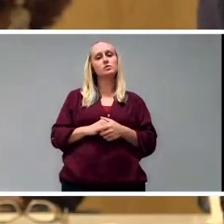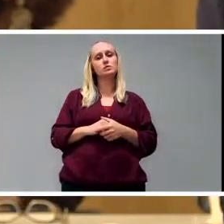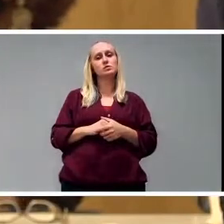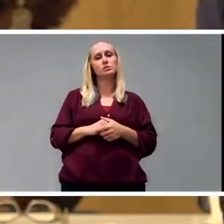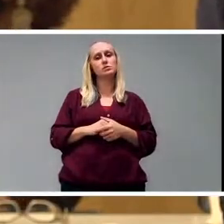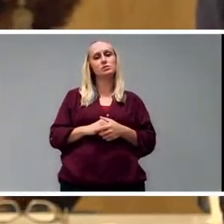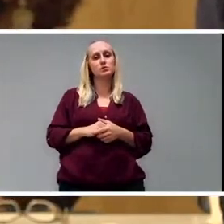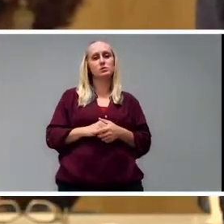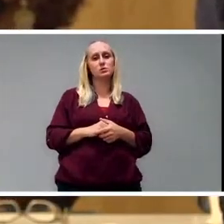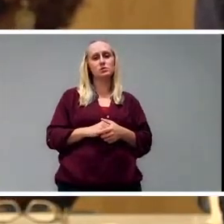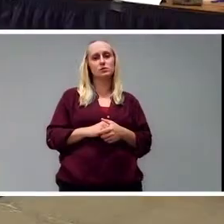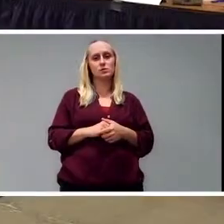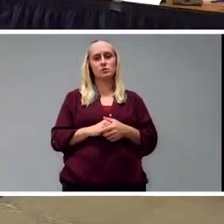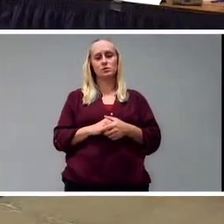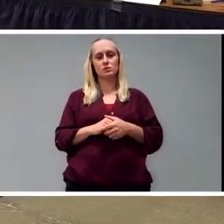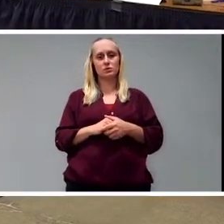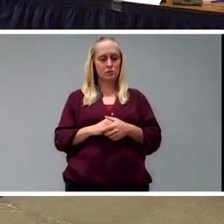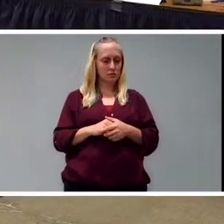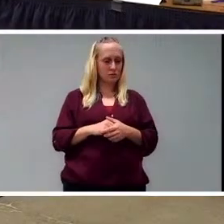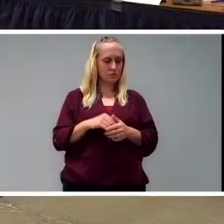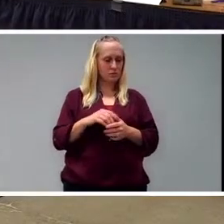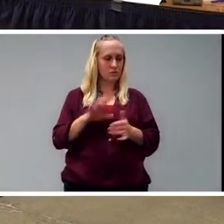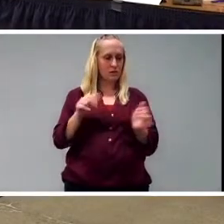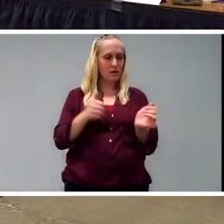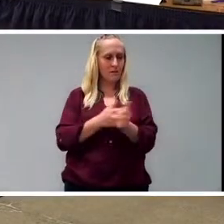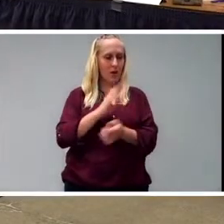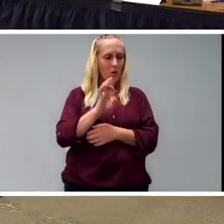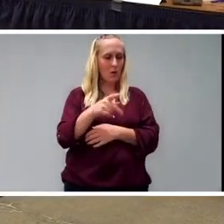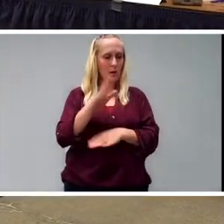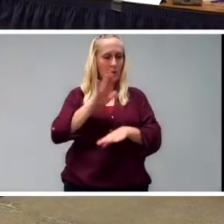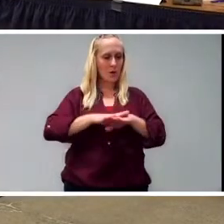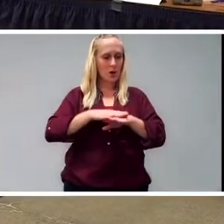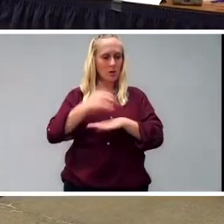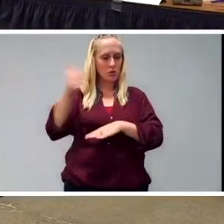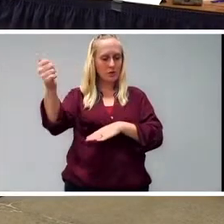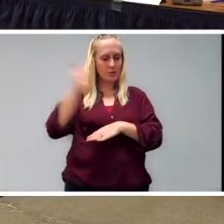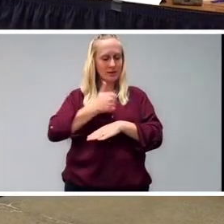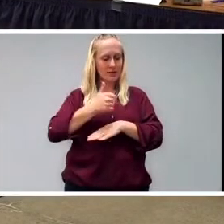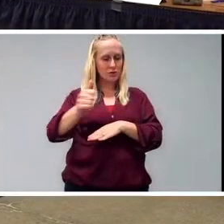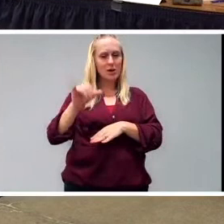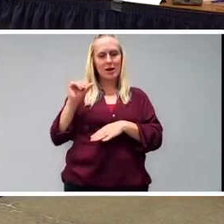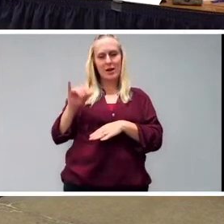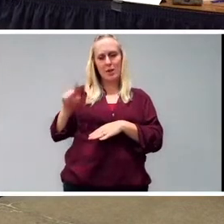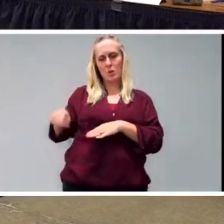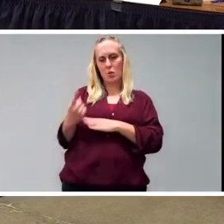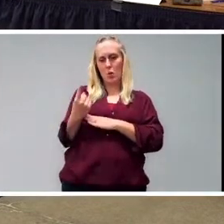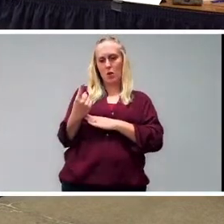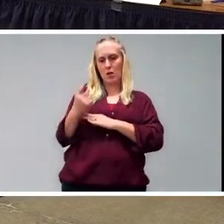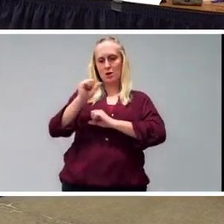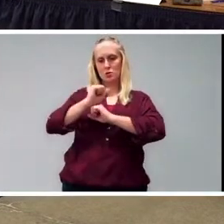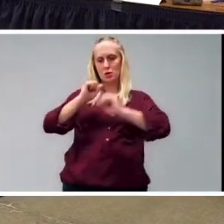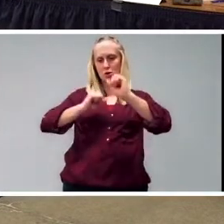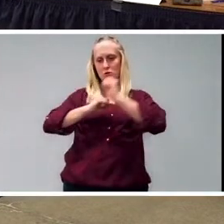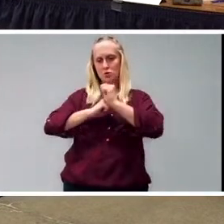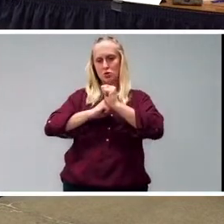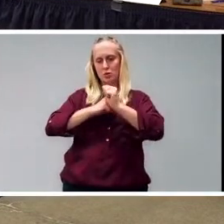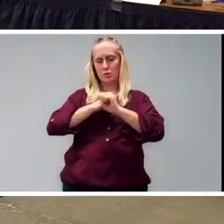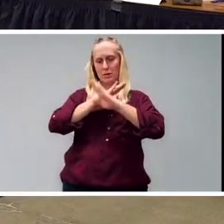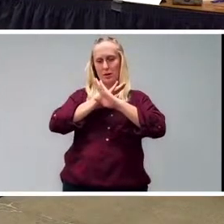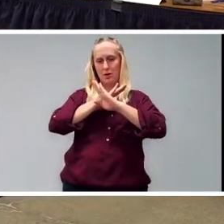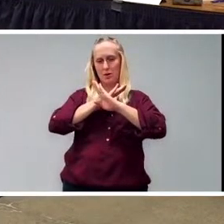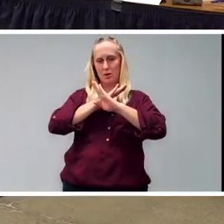Chair, just to follow up on this transportation, is that the only structural barrier that prevents the